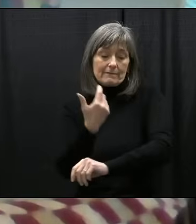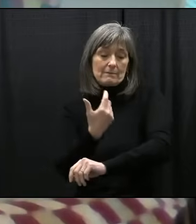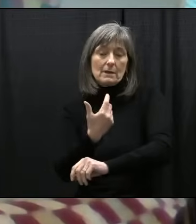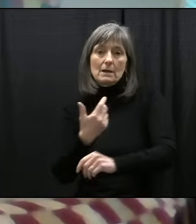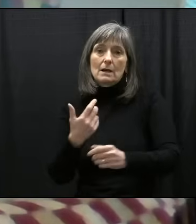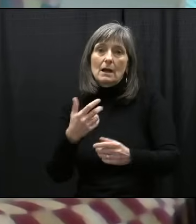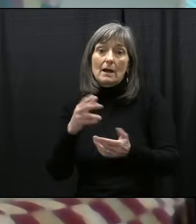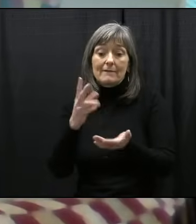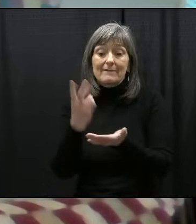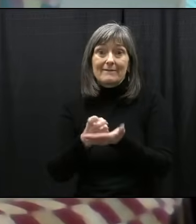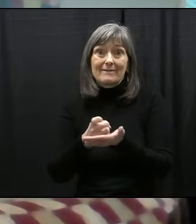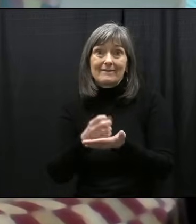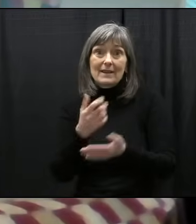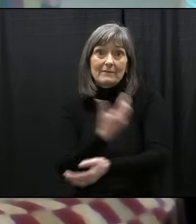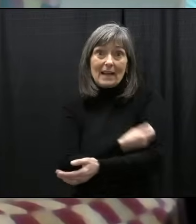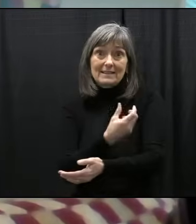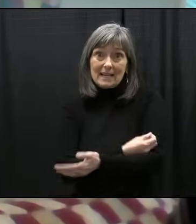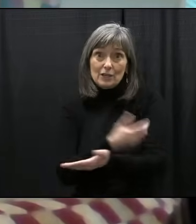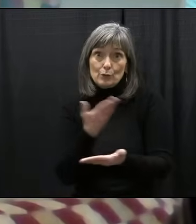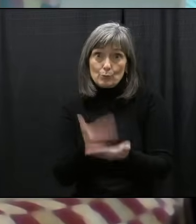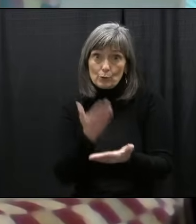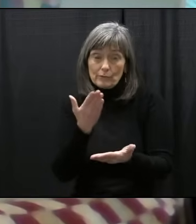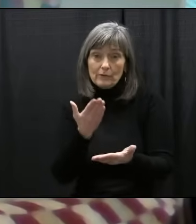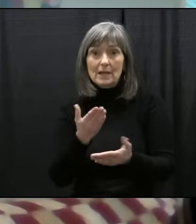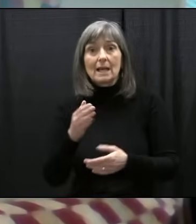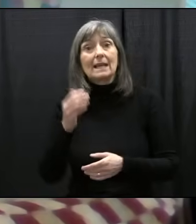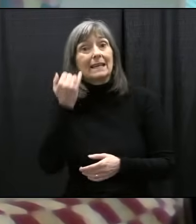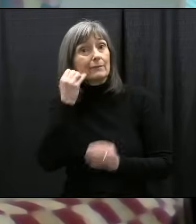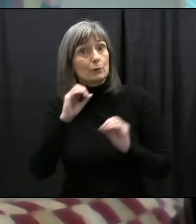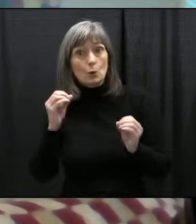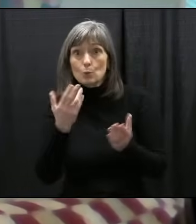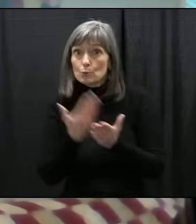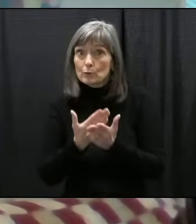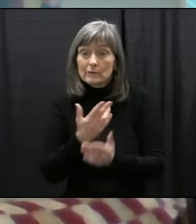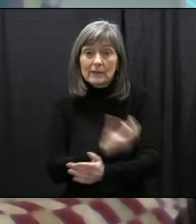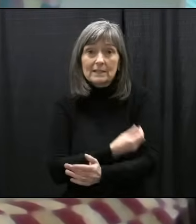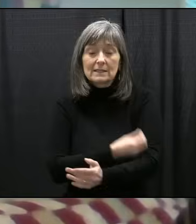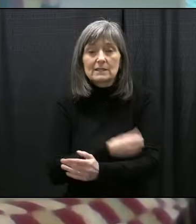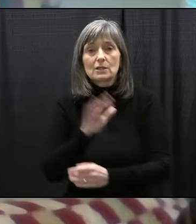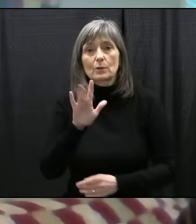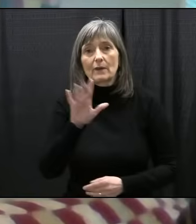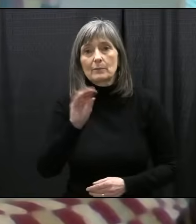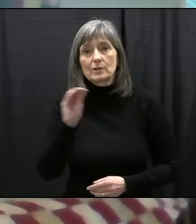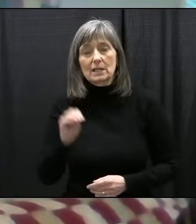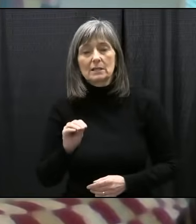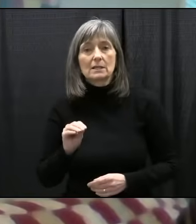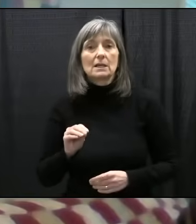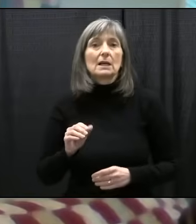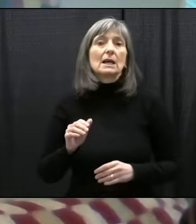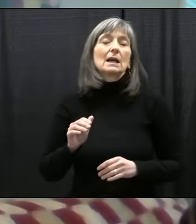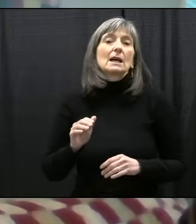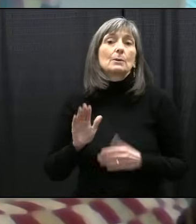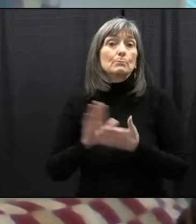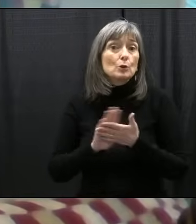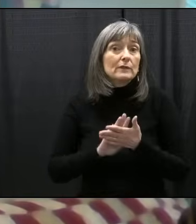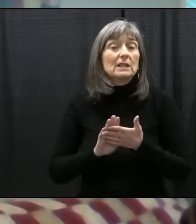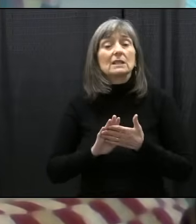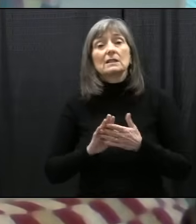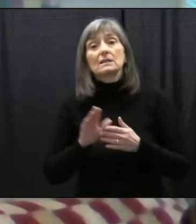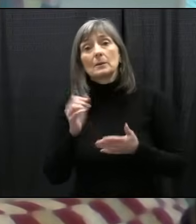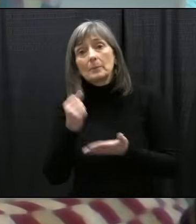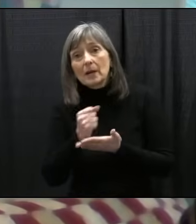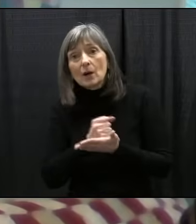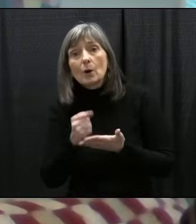place. Spectators and attendees at fitness facilities, arenas, performance spaces, cinemas, and bingo halls are limited to